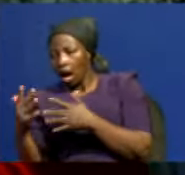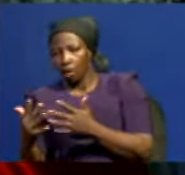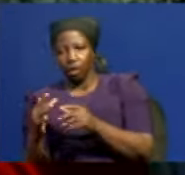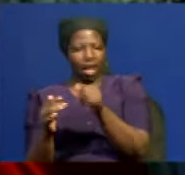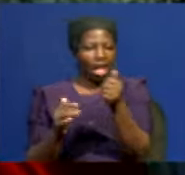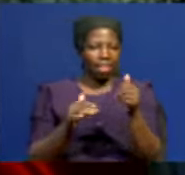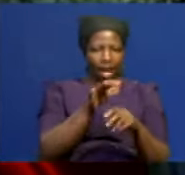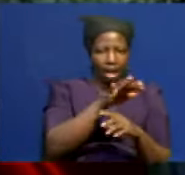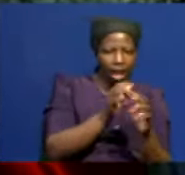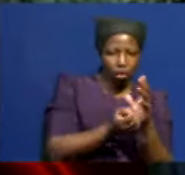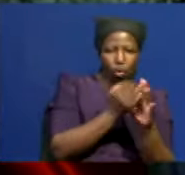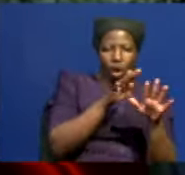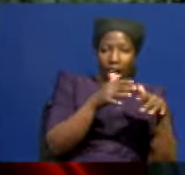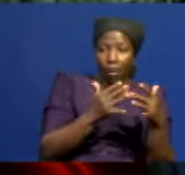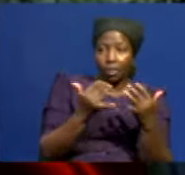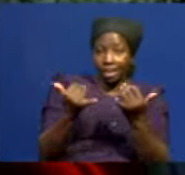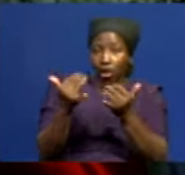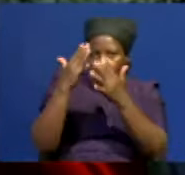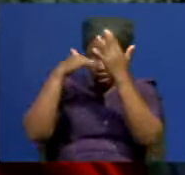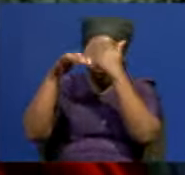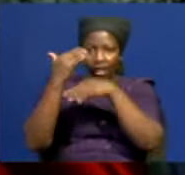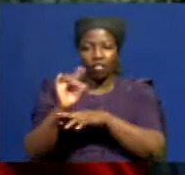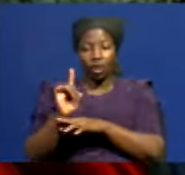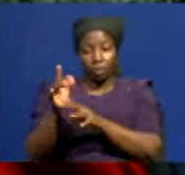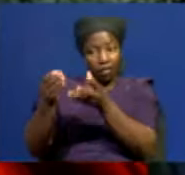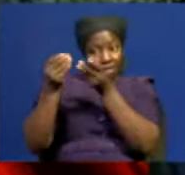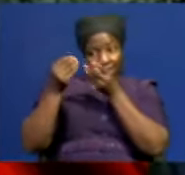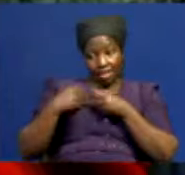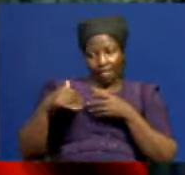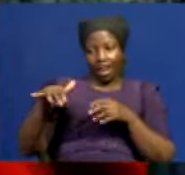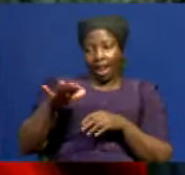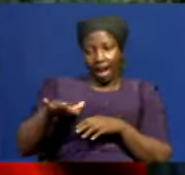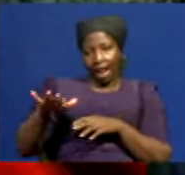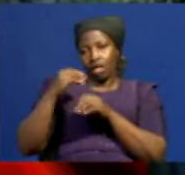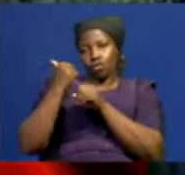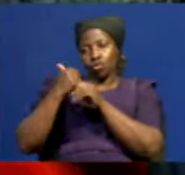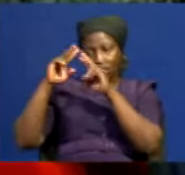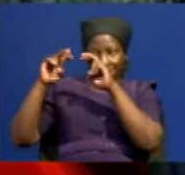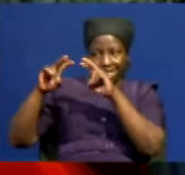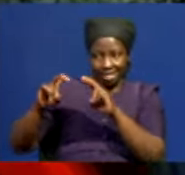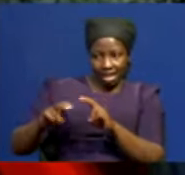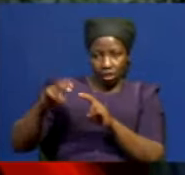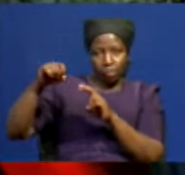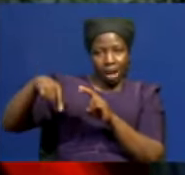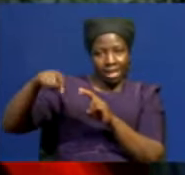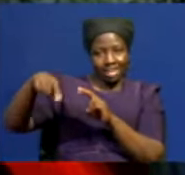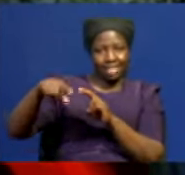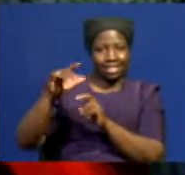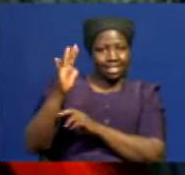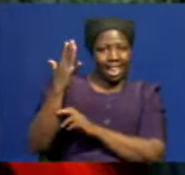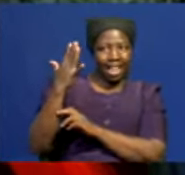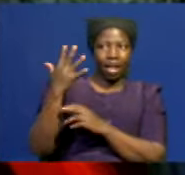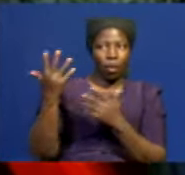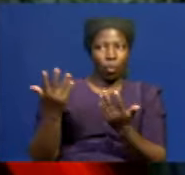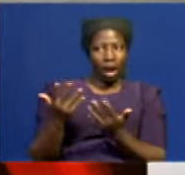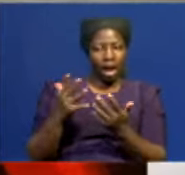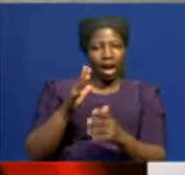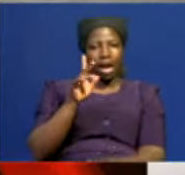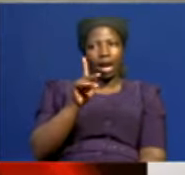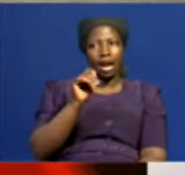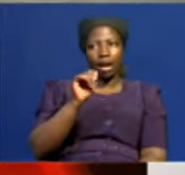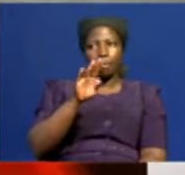hivi University of Nairobi wamepea sisi sehemu ya kufanyia research ya upandaji wa miti pale Kabete.